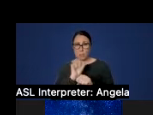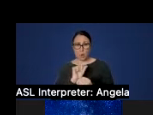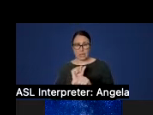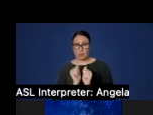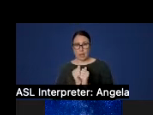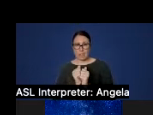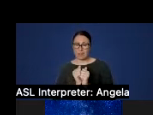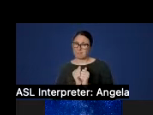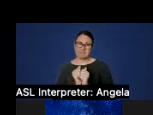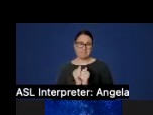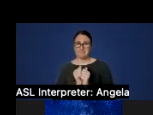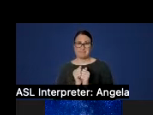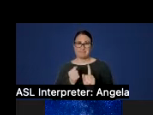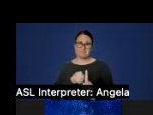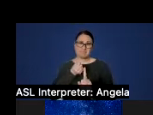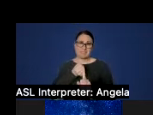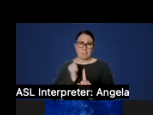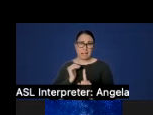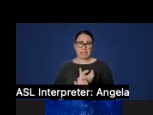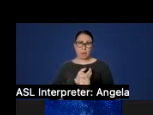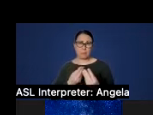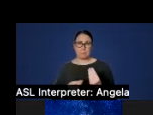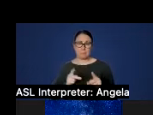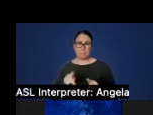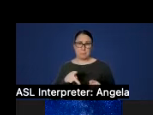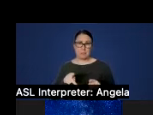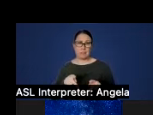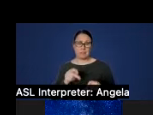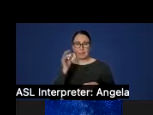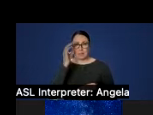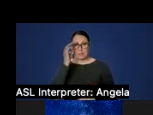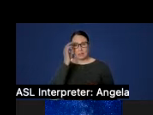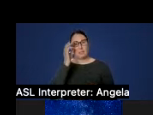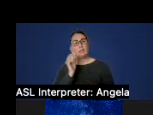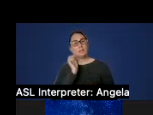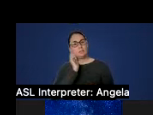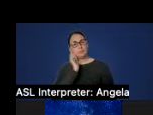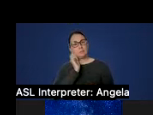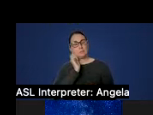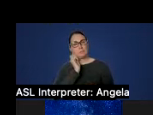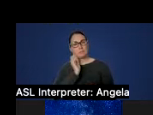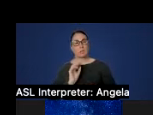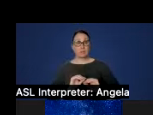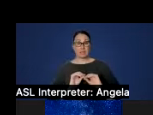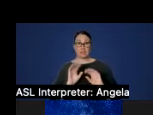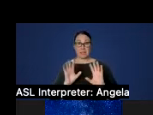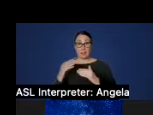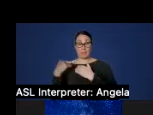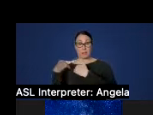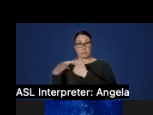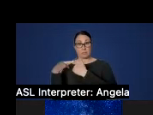affecting our people. And so clarifying